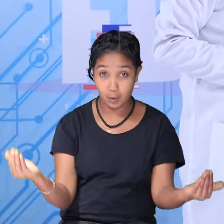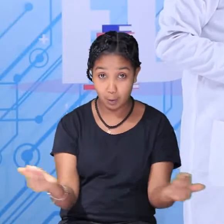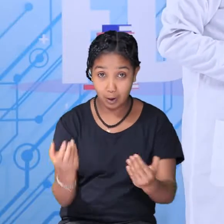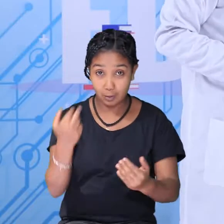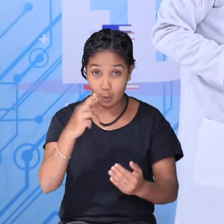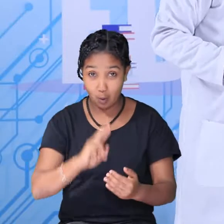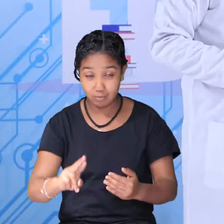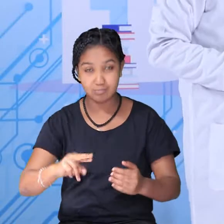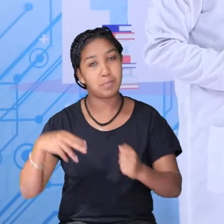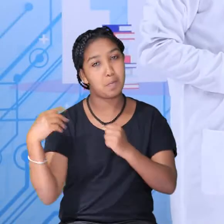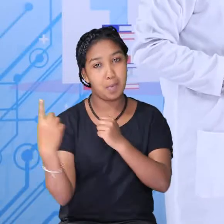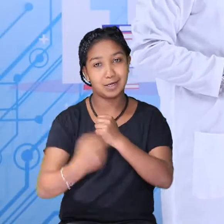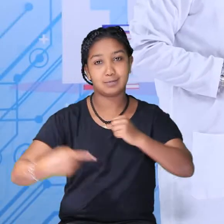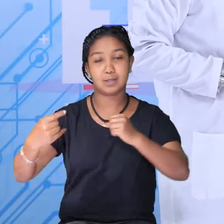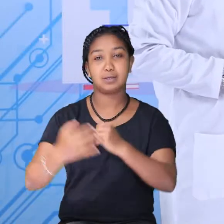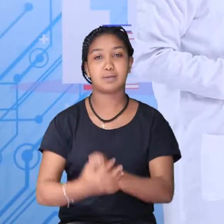or a punishment.